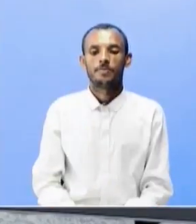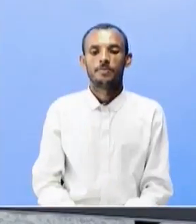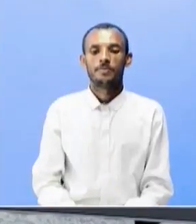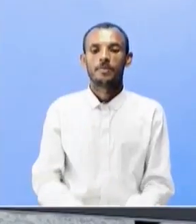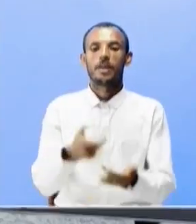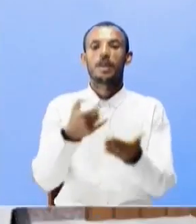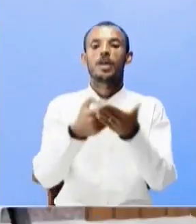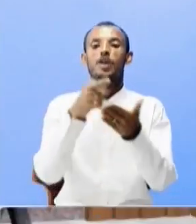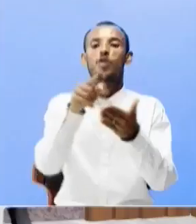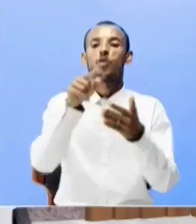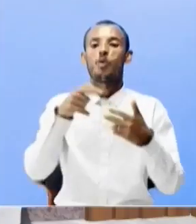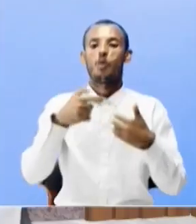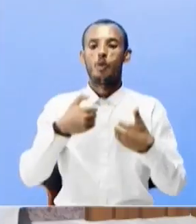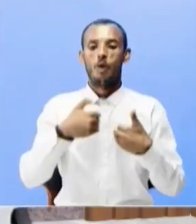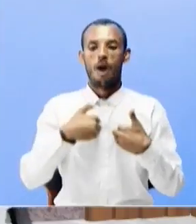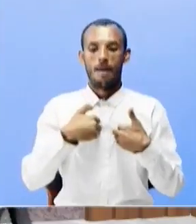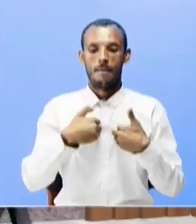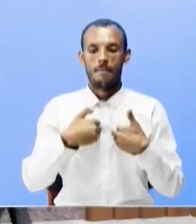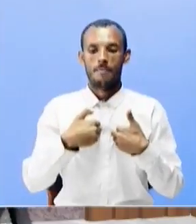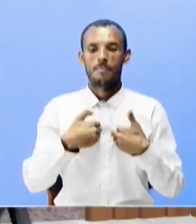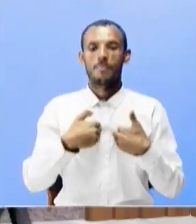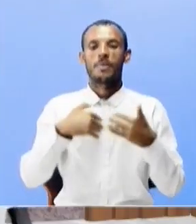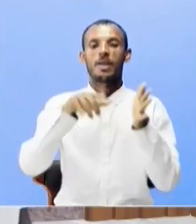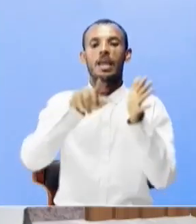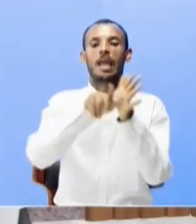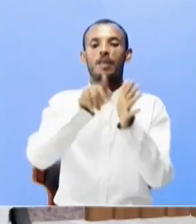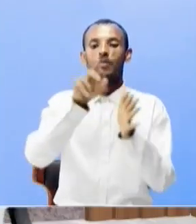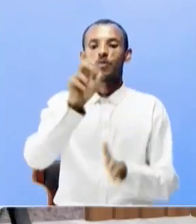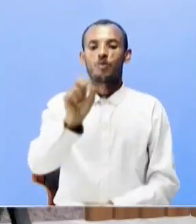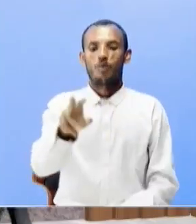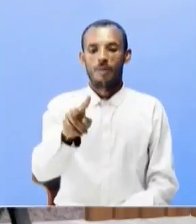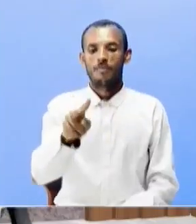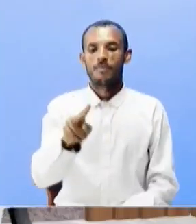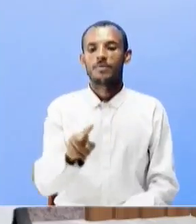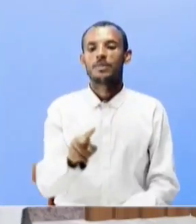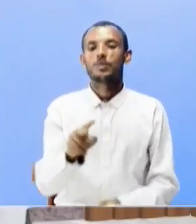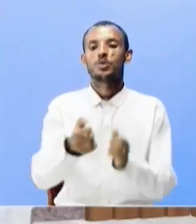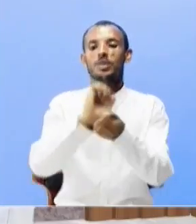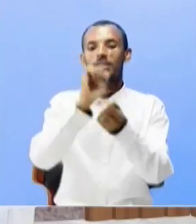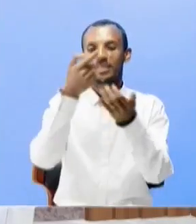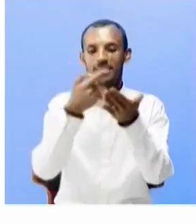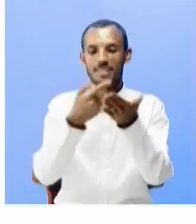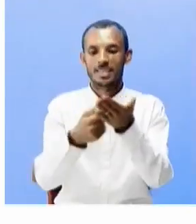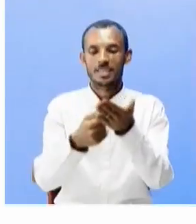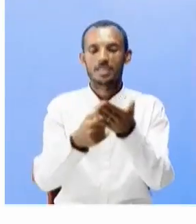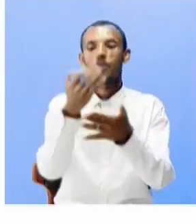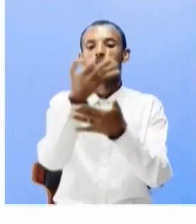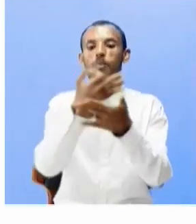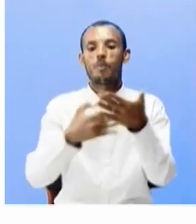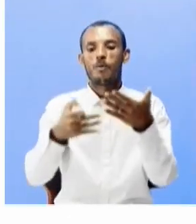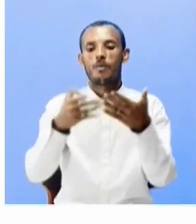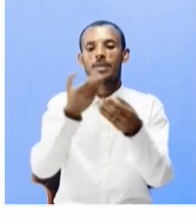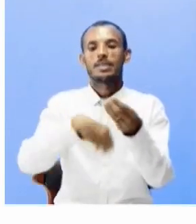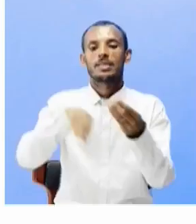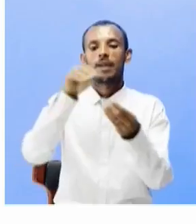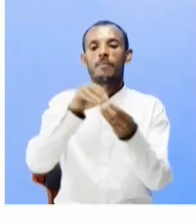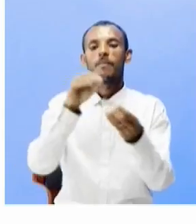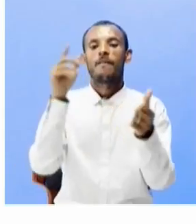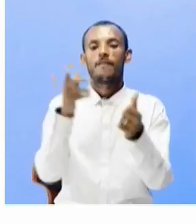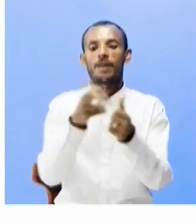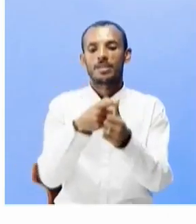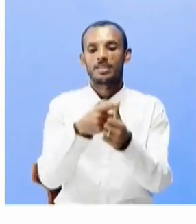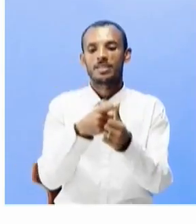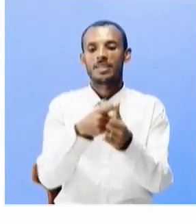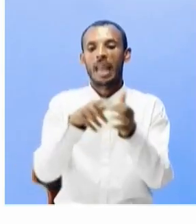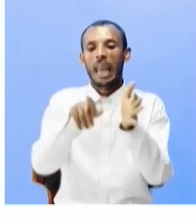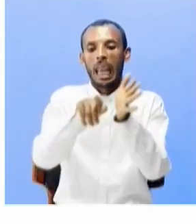Here you have negative 12. To change this in the form of sum, first,